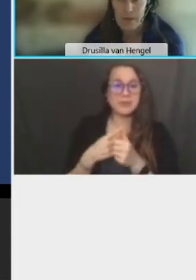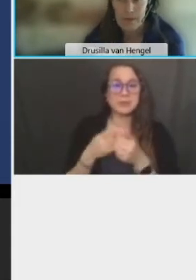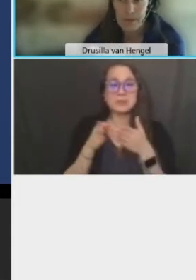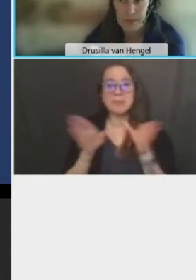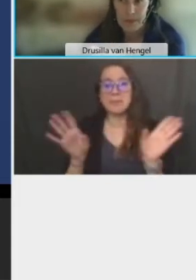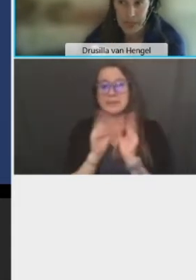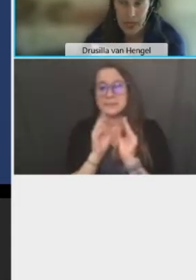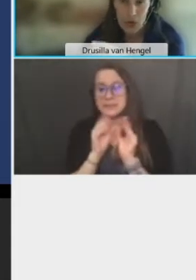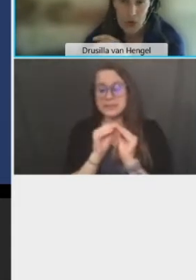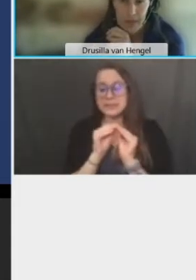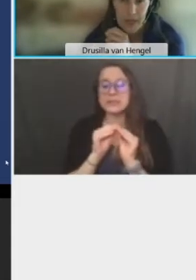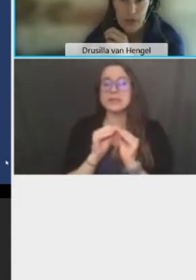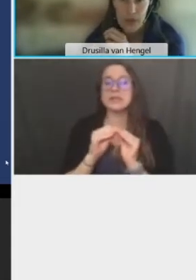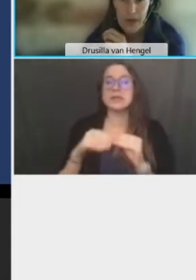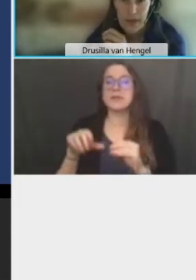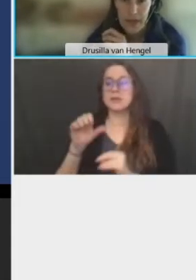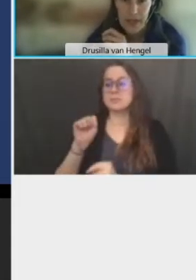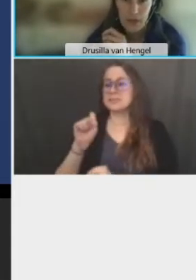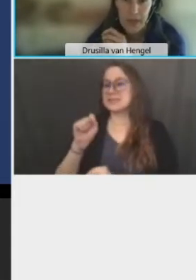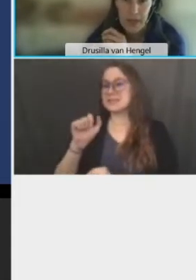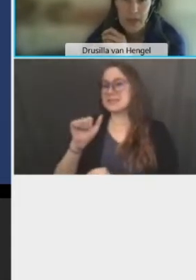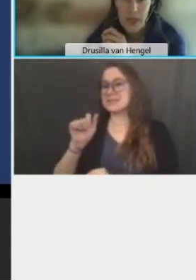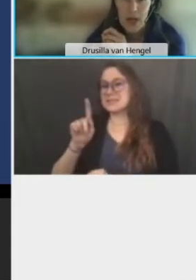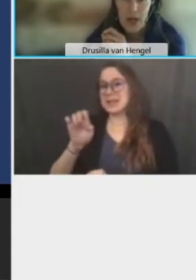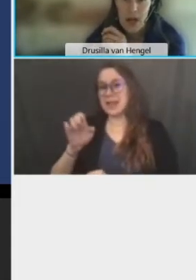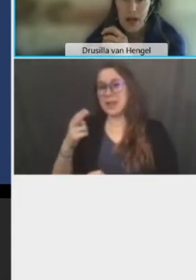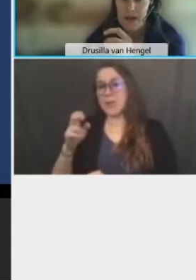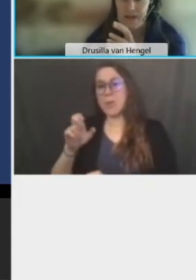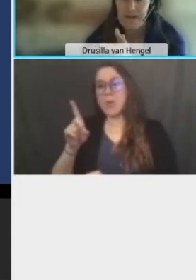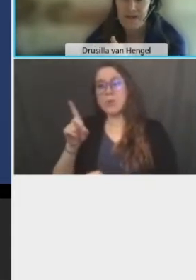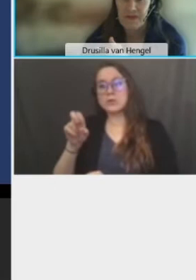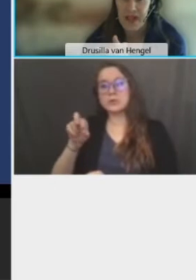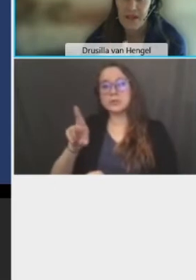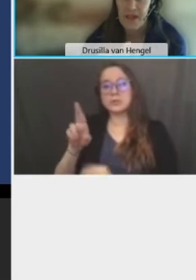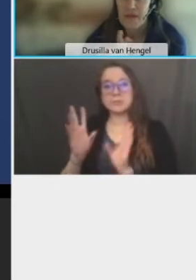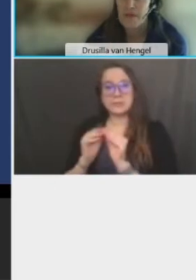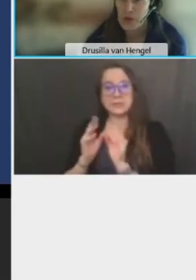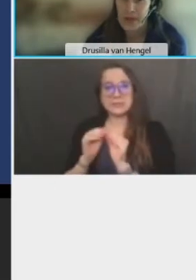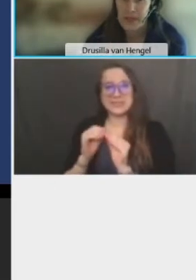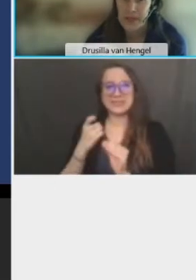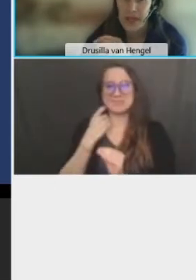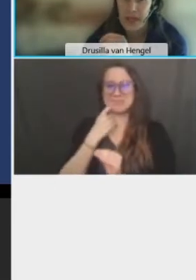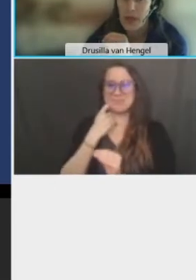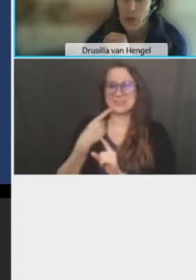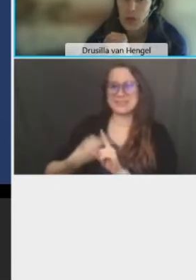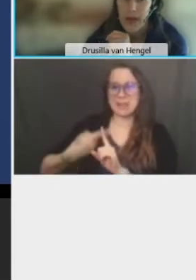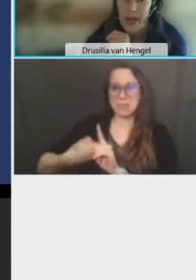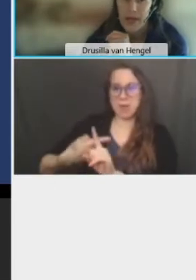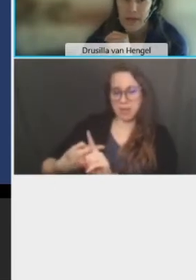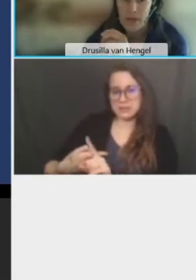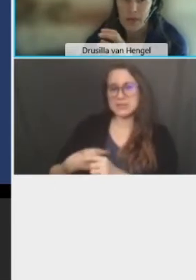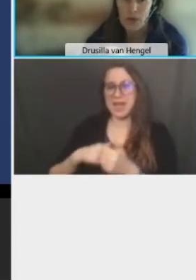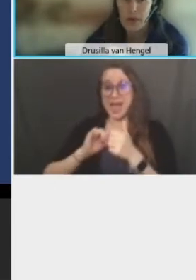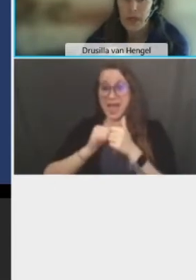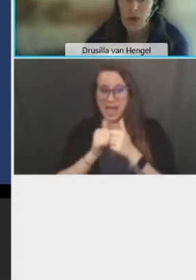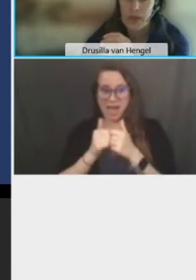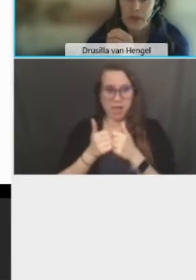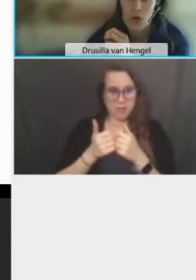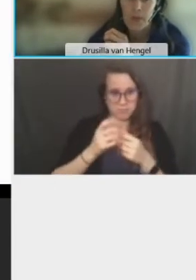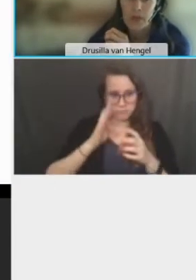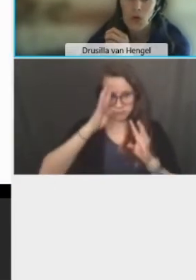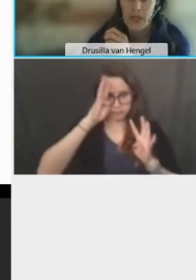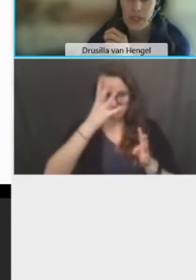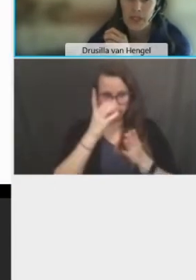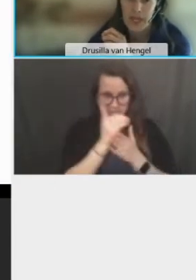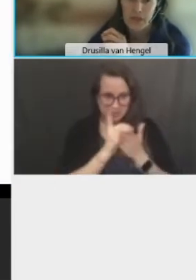from stakeholder meetings throughout the last few months, how they've informed our design and where we're heading. So before we go